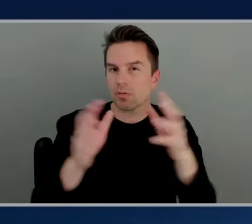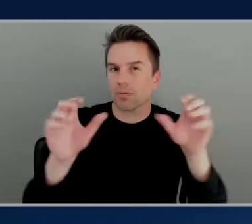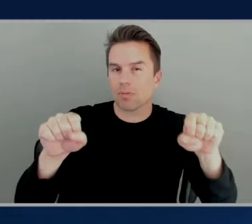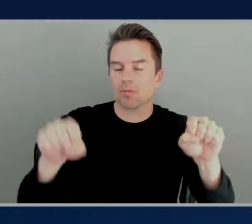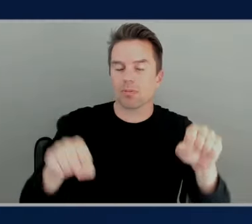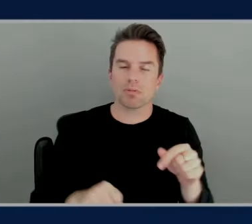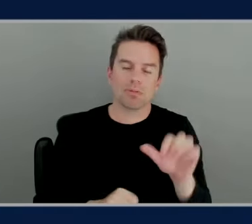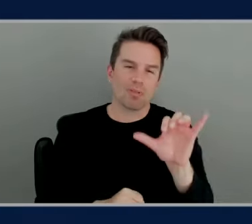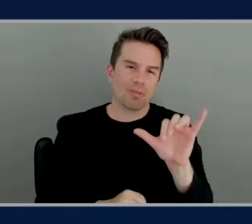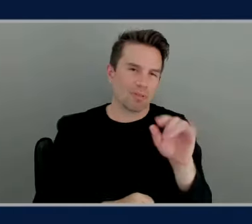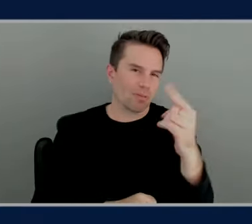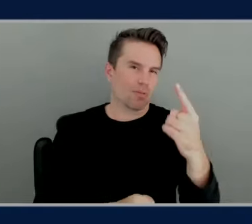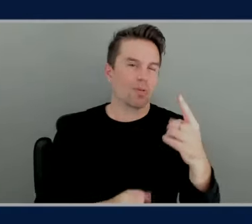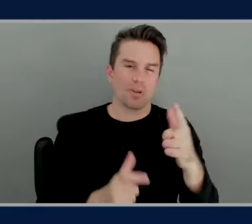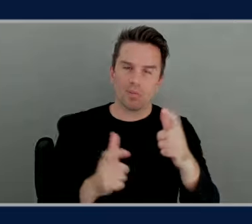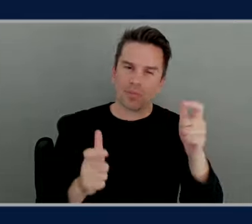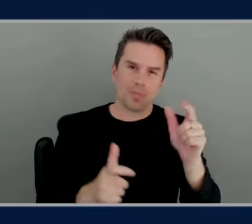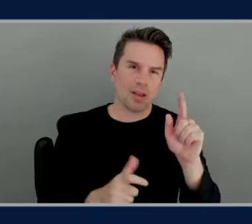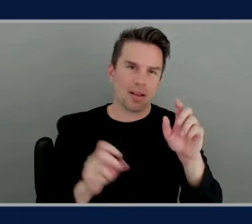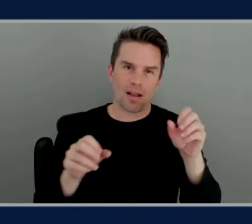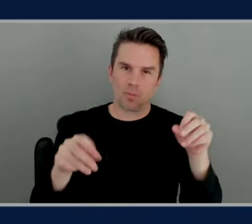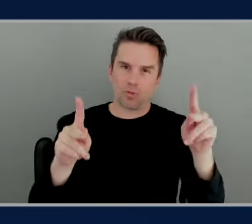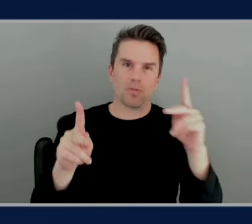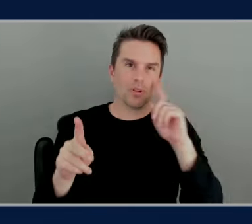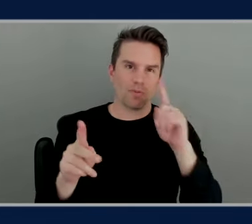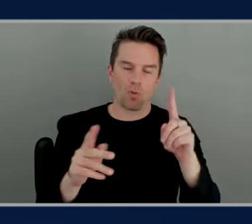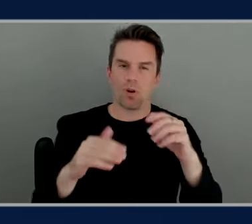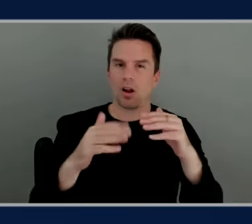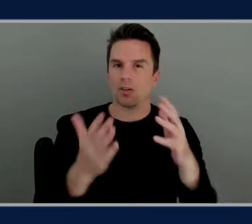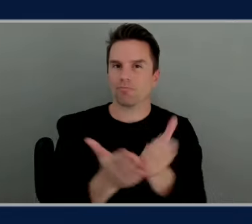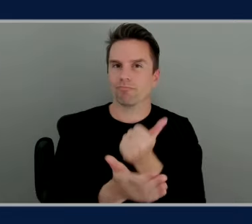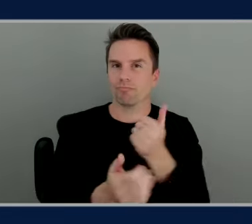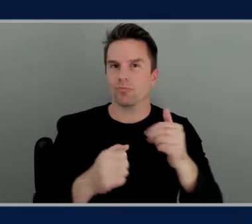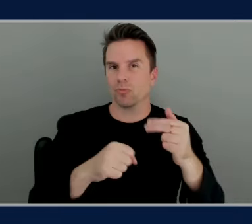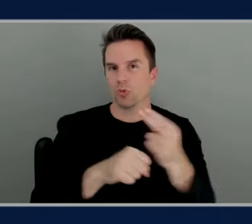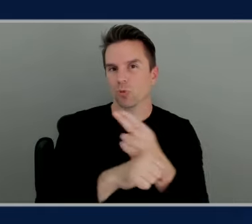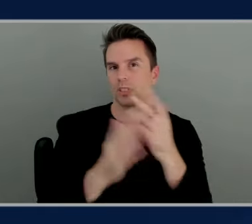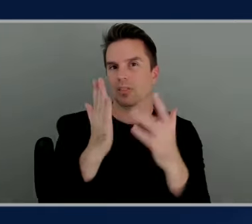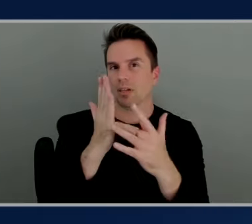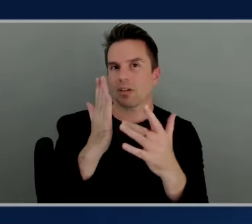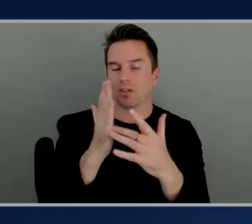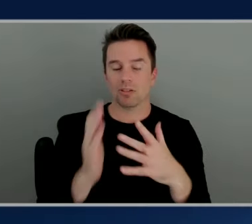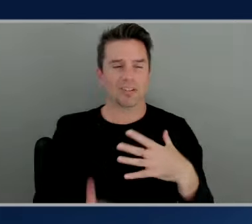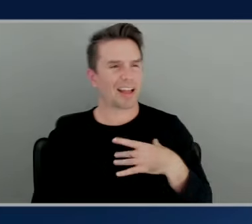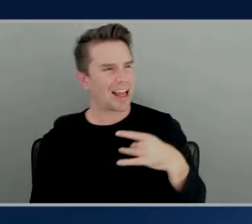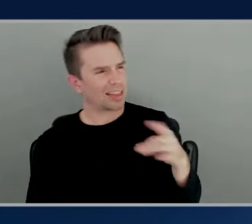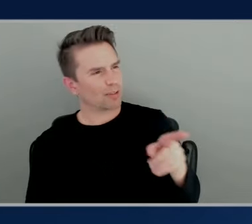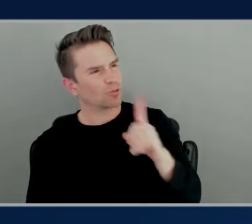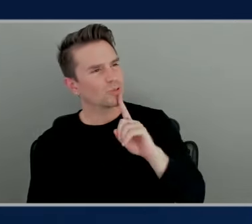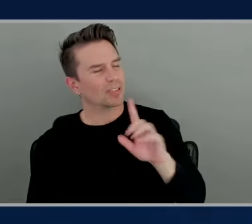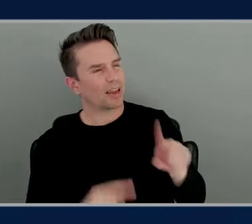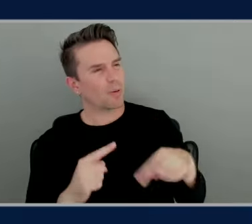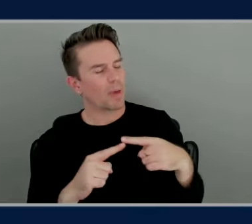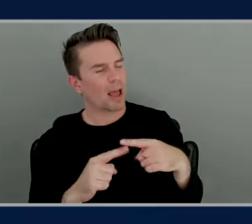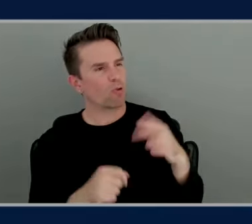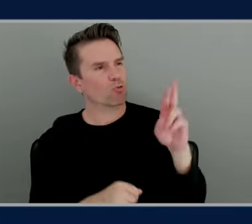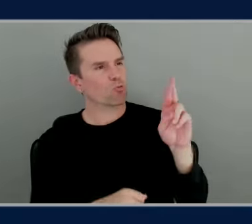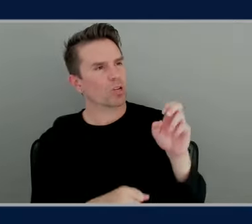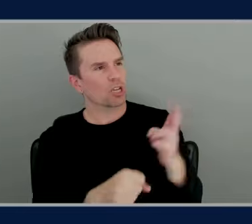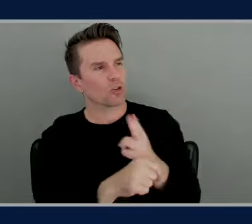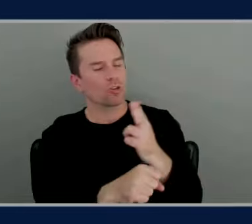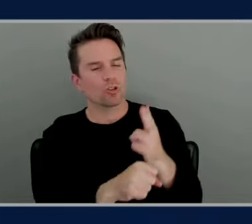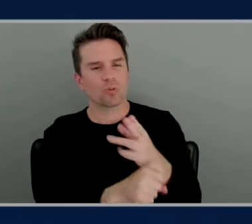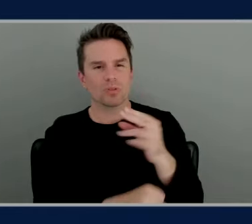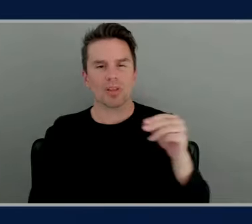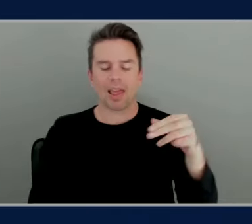opportunities that we have with the technology. Yeah, I like that reuse, and then also, Pedro, what you said about not having to like reinvent something every single time. So we